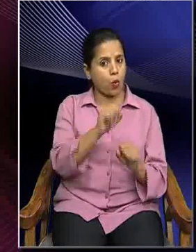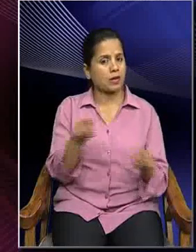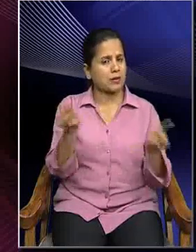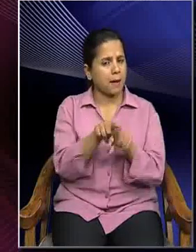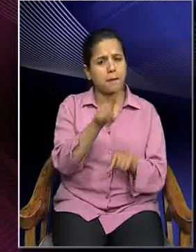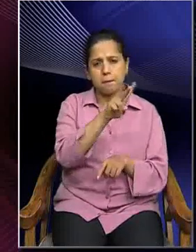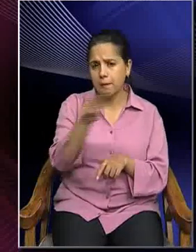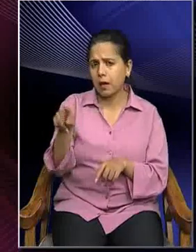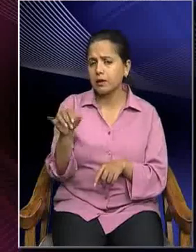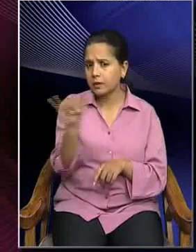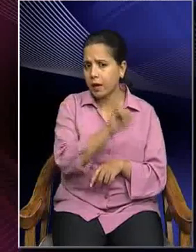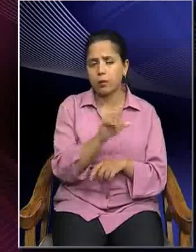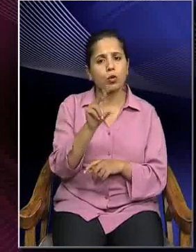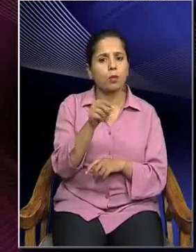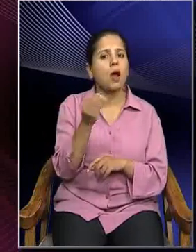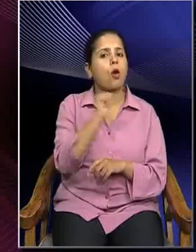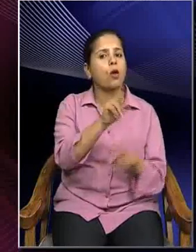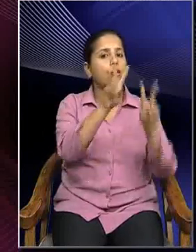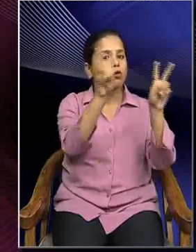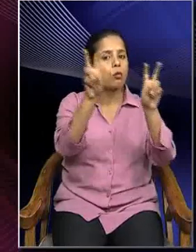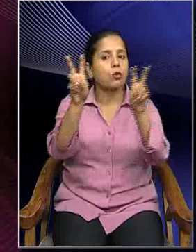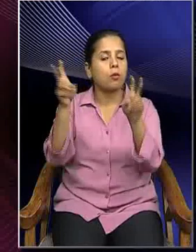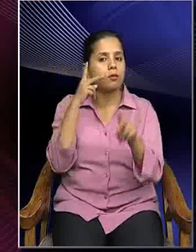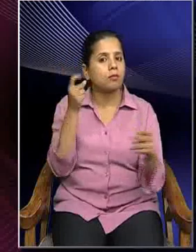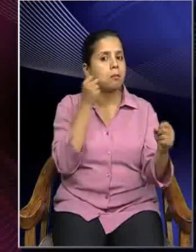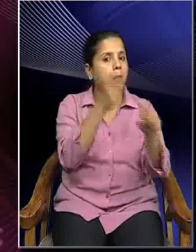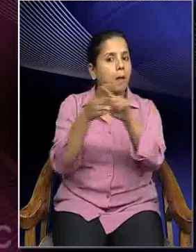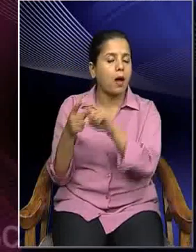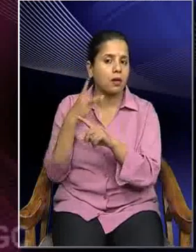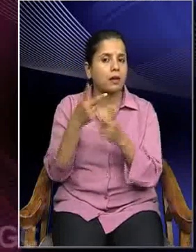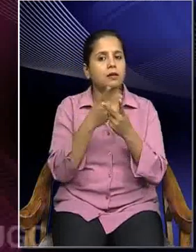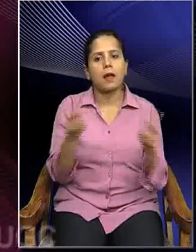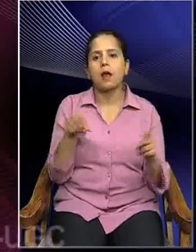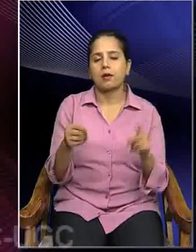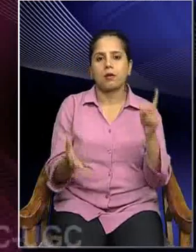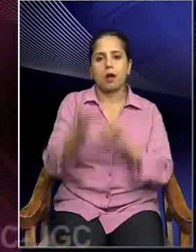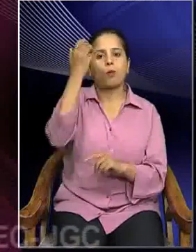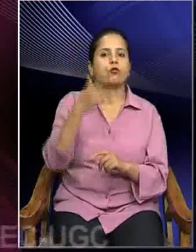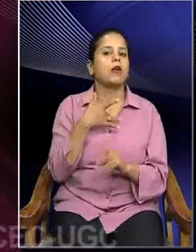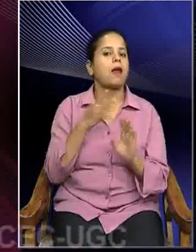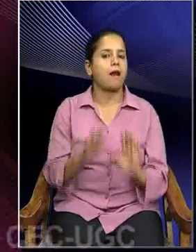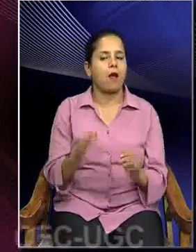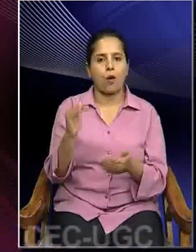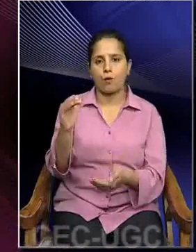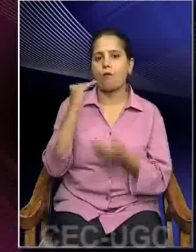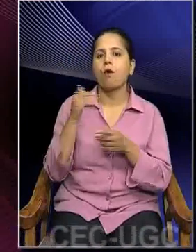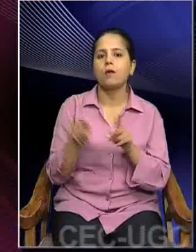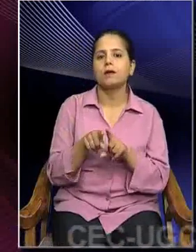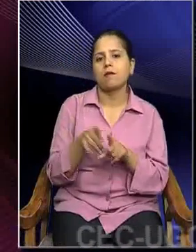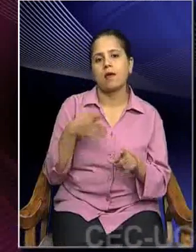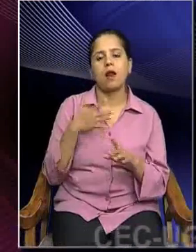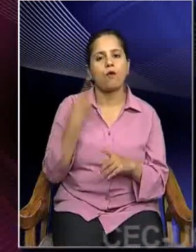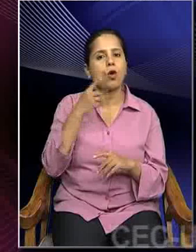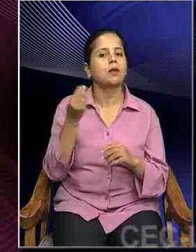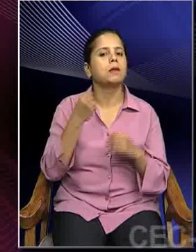meaning, but it will reflect certain amount of accomplishment, award for certain actions.